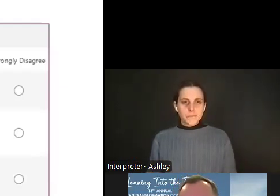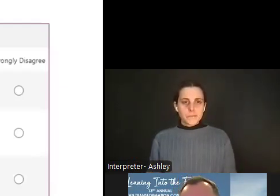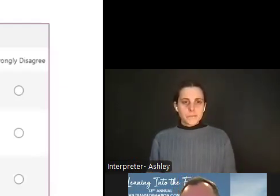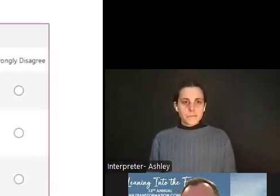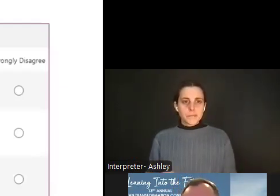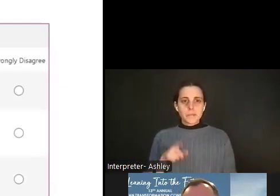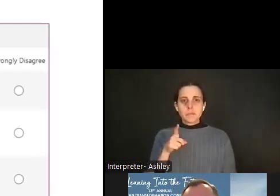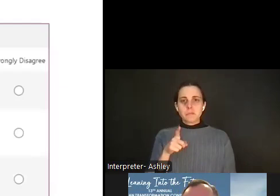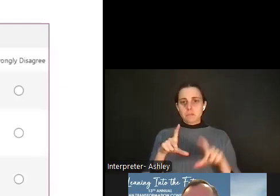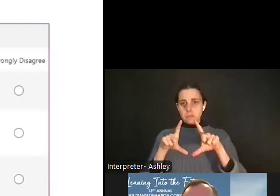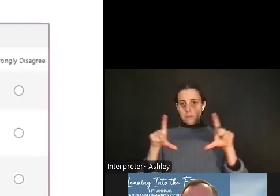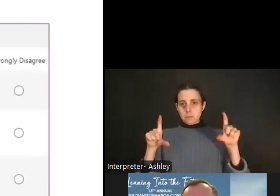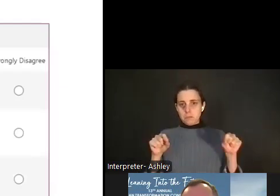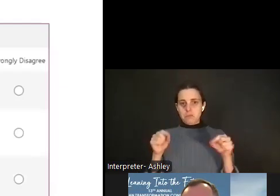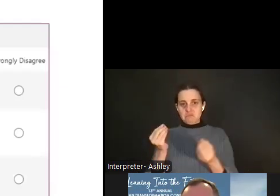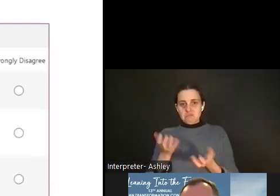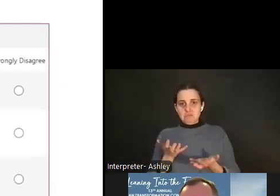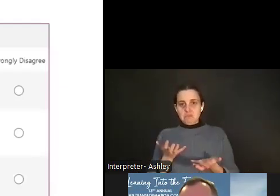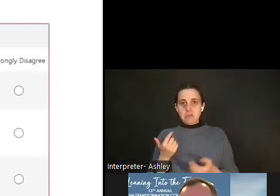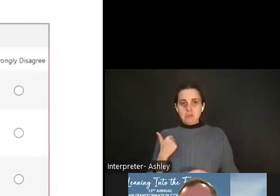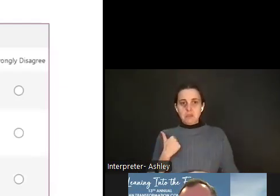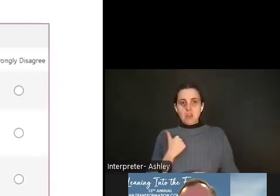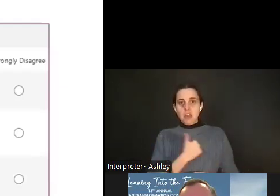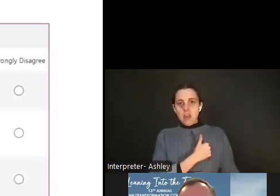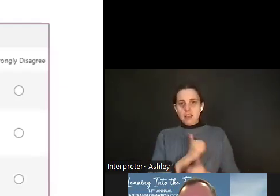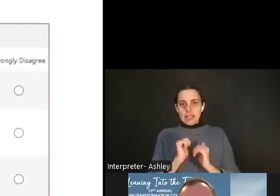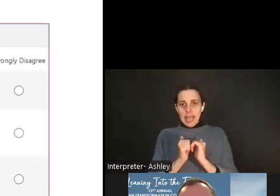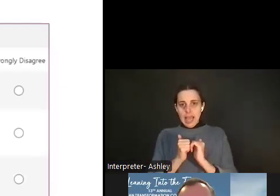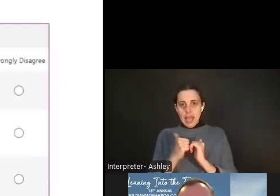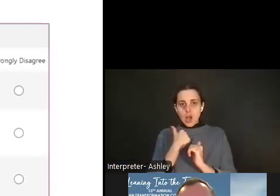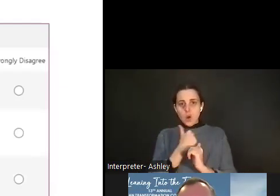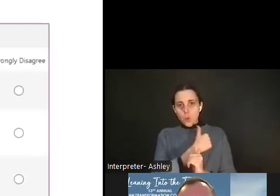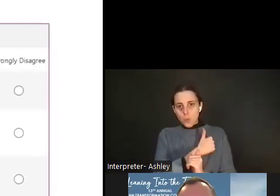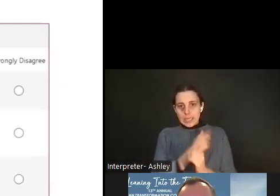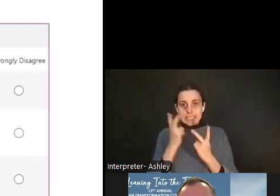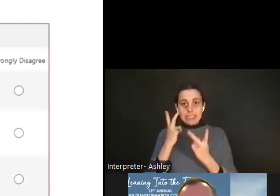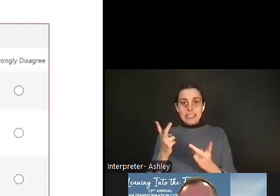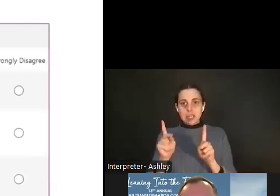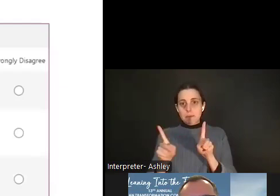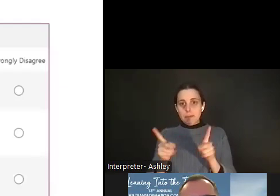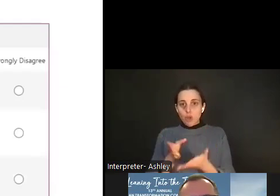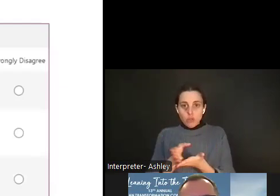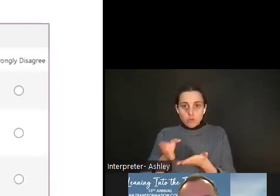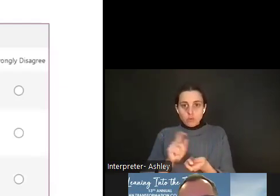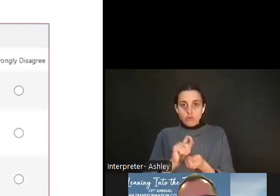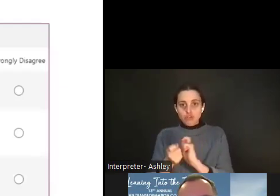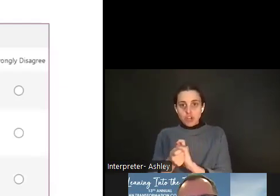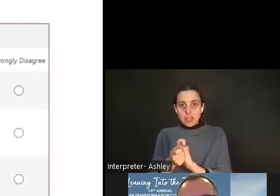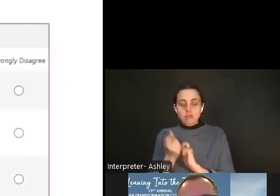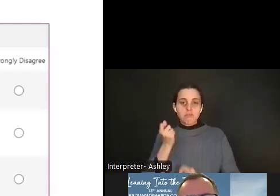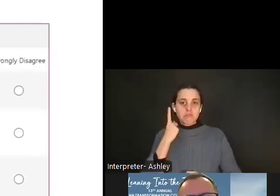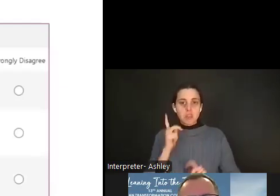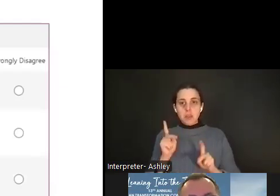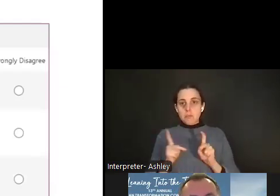tells us that when we look at the people side of change, people go through a journey. And that journey starts with being aware of